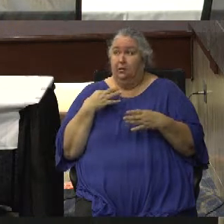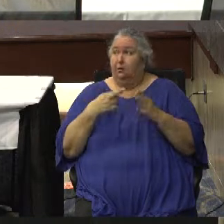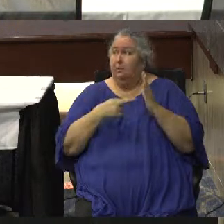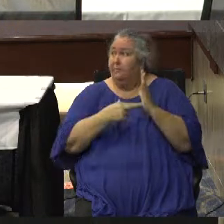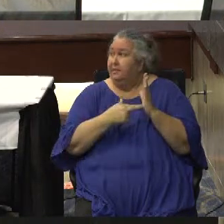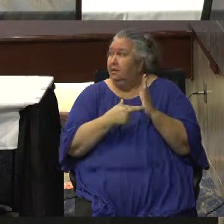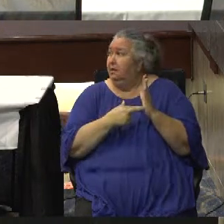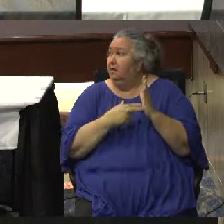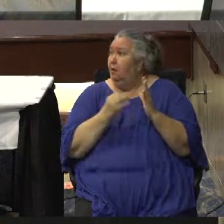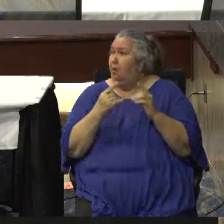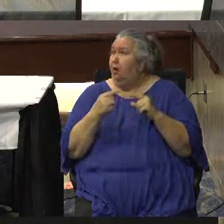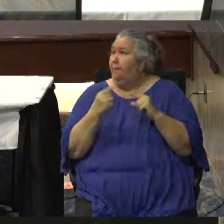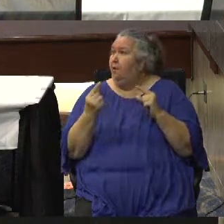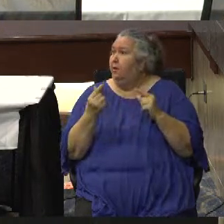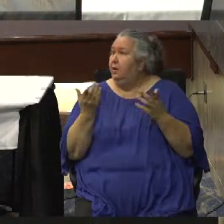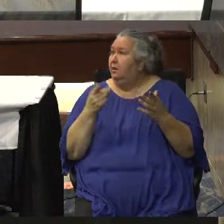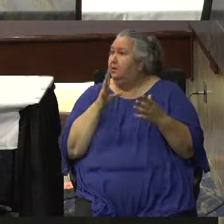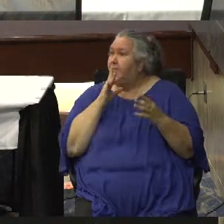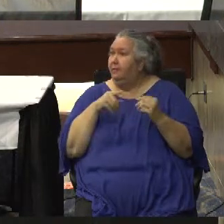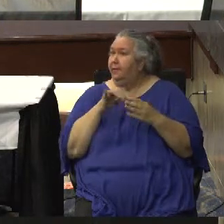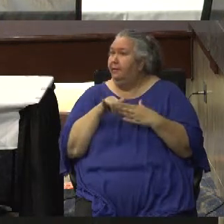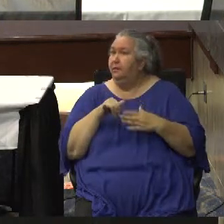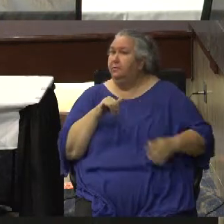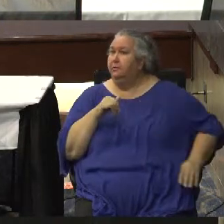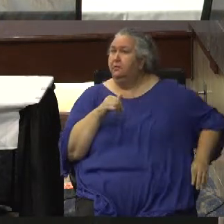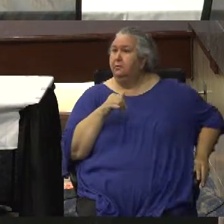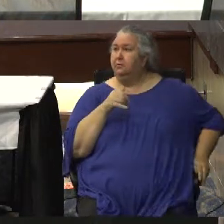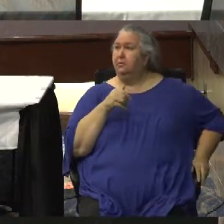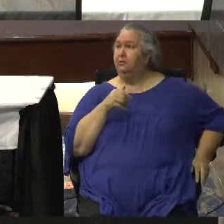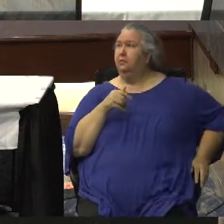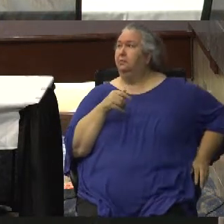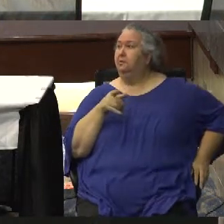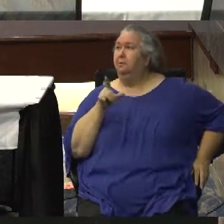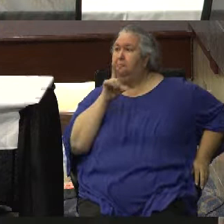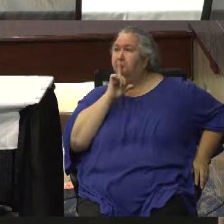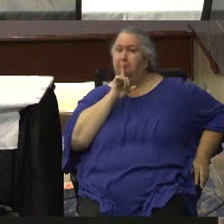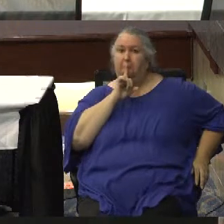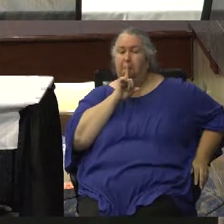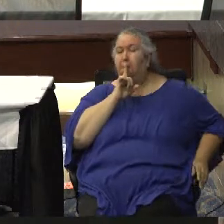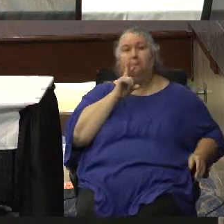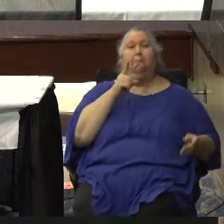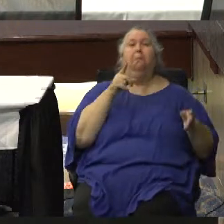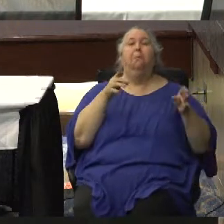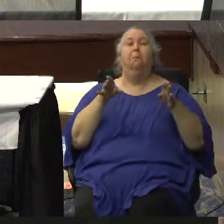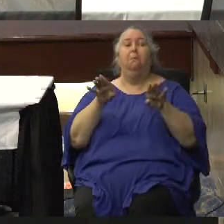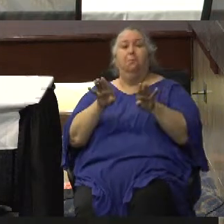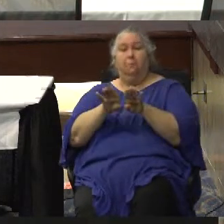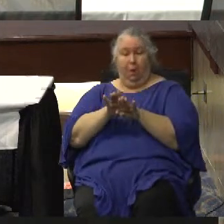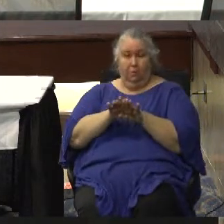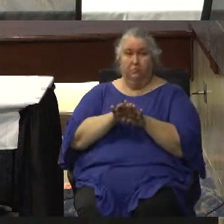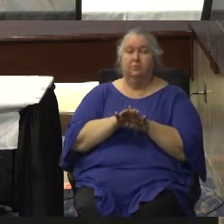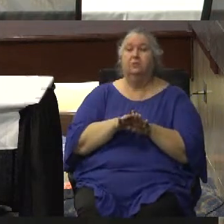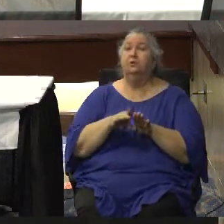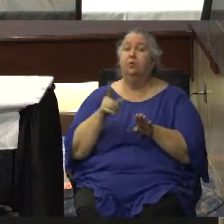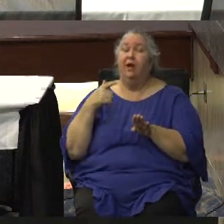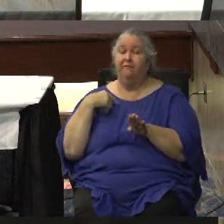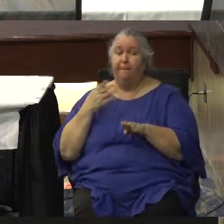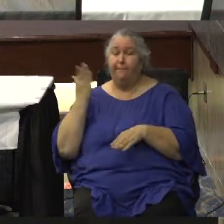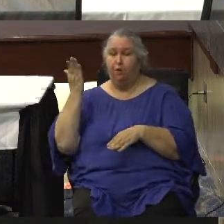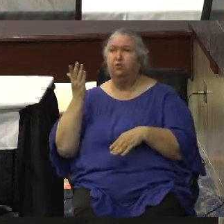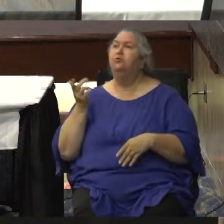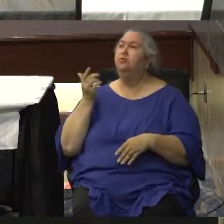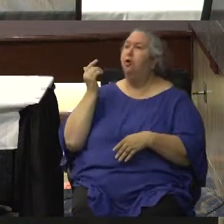or opponent that's here to speak on this item? If not, we will close the public hearing. Is there a motion? I'll move for